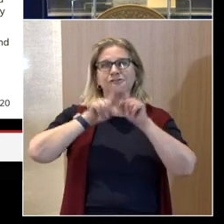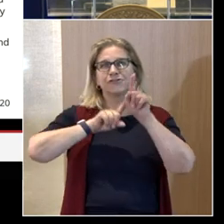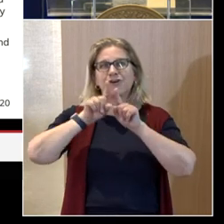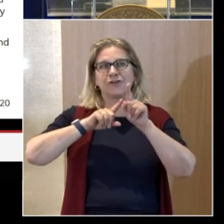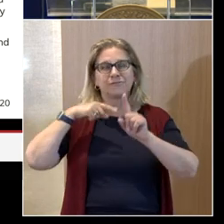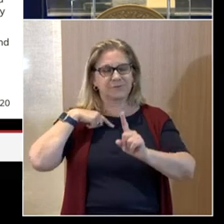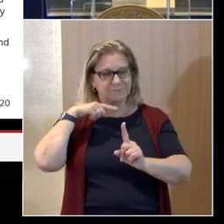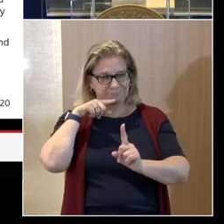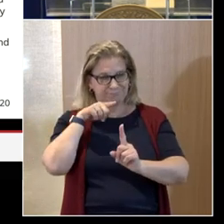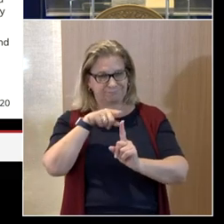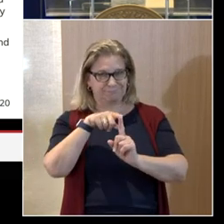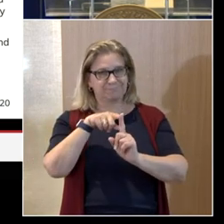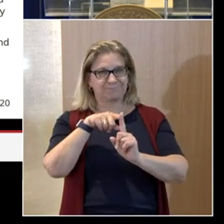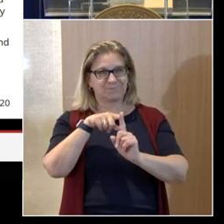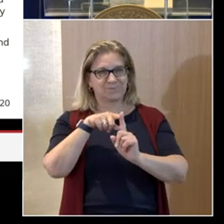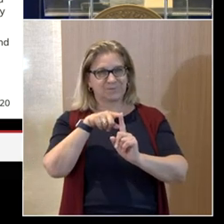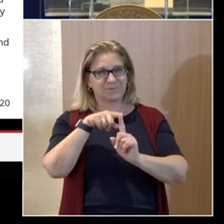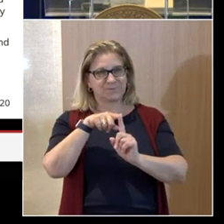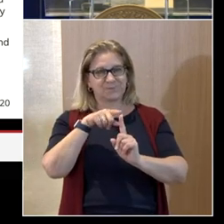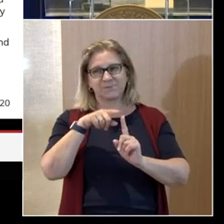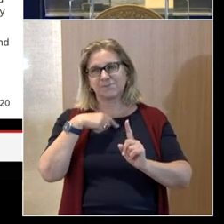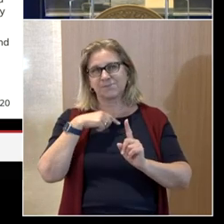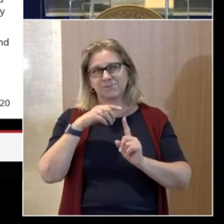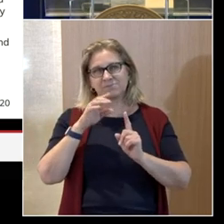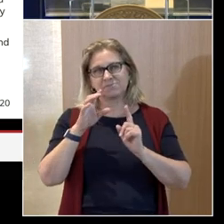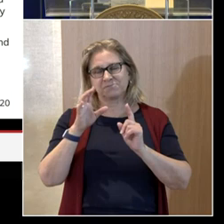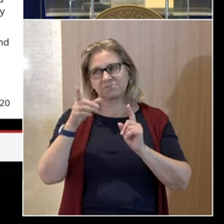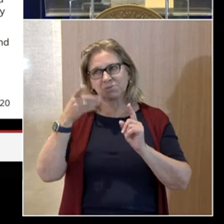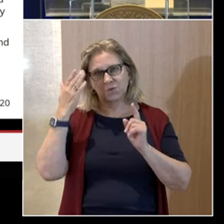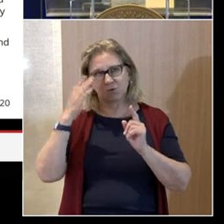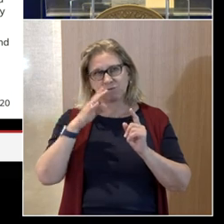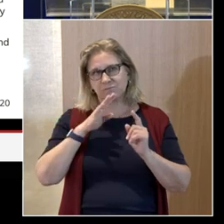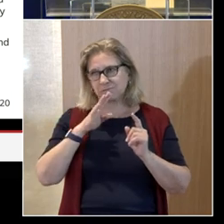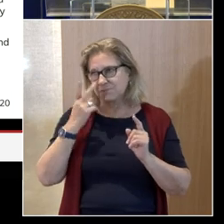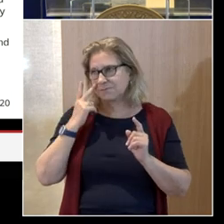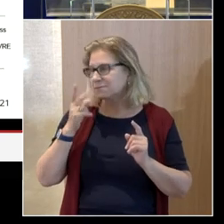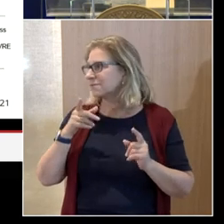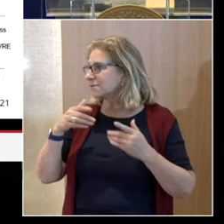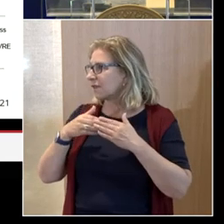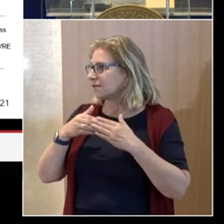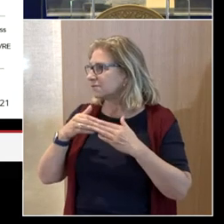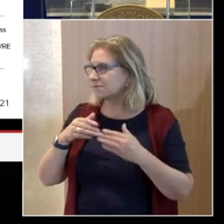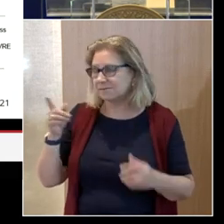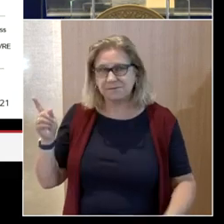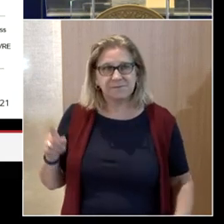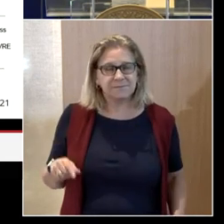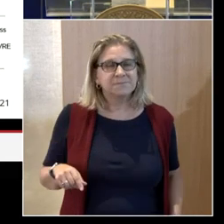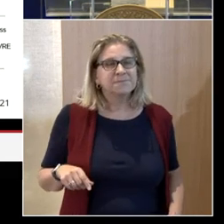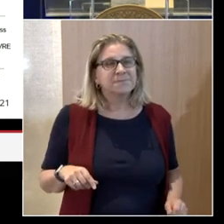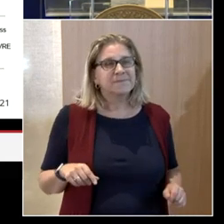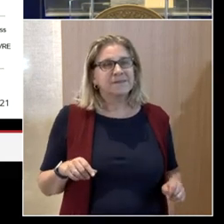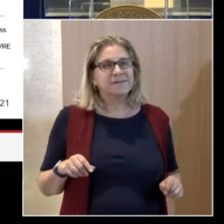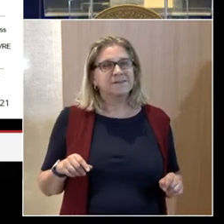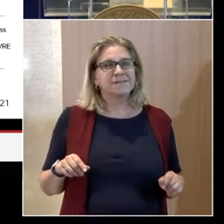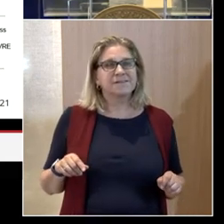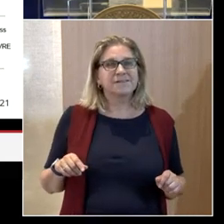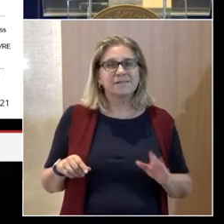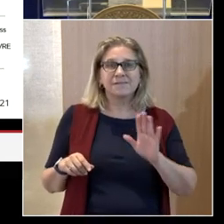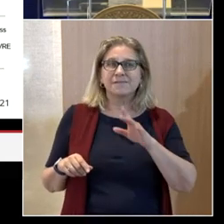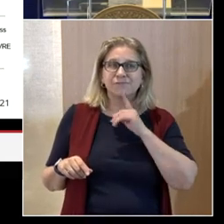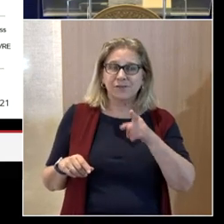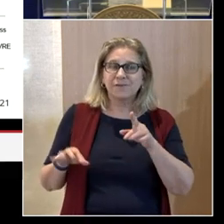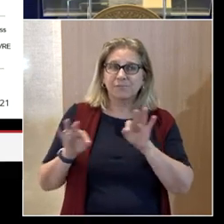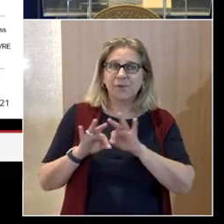You heard a little bit about it, but I just want to go to the next slide, because many of you have heard the critically important goal of 15,000 new